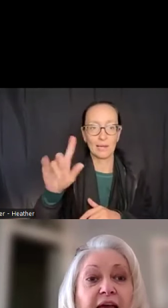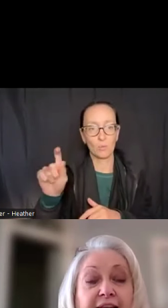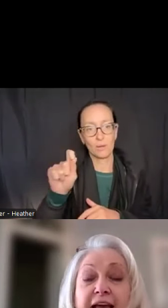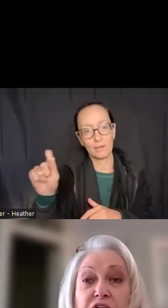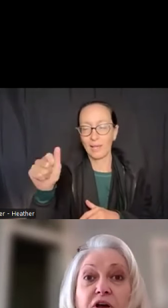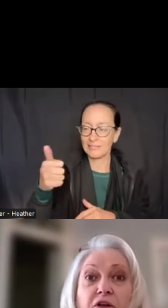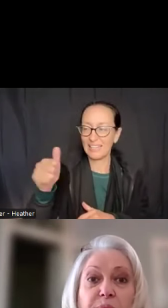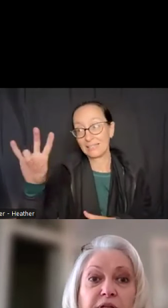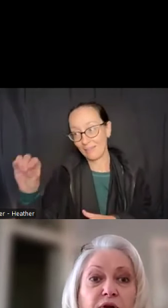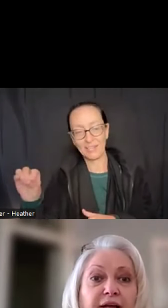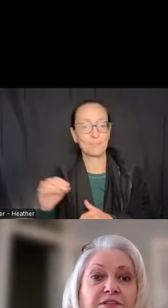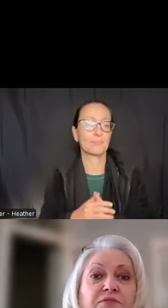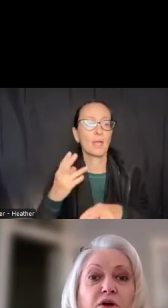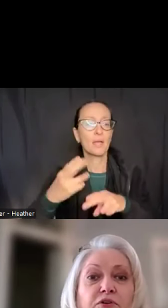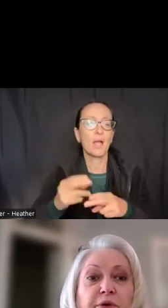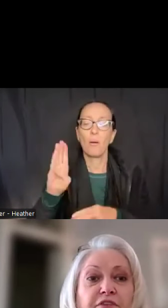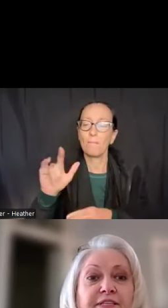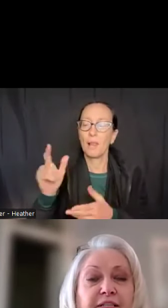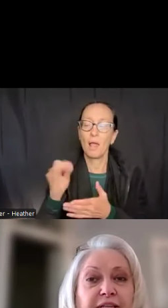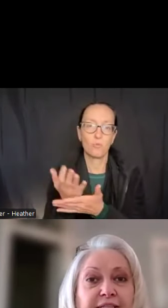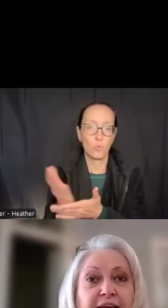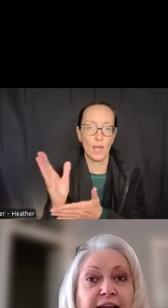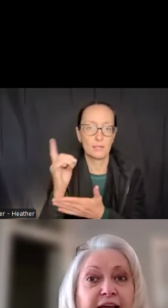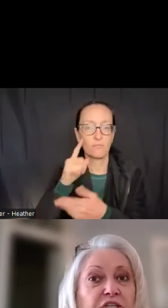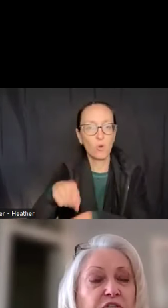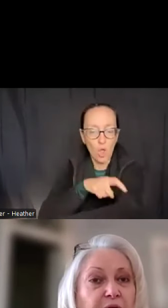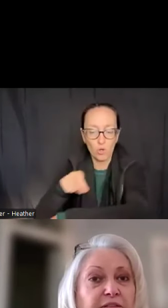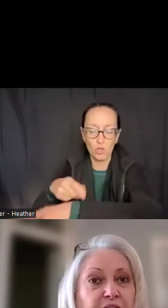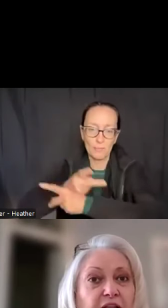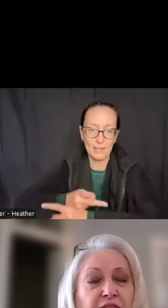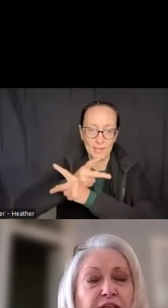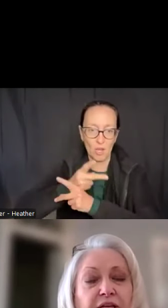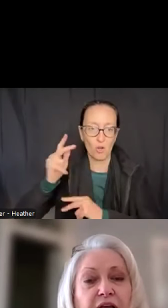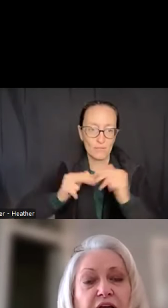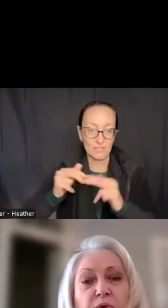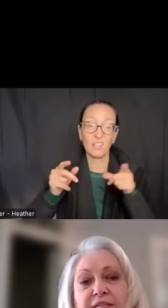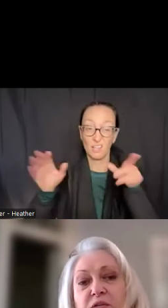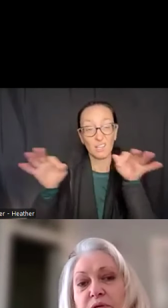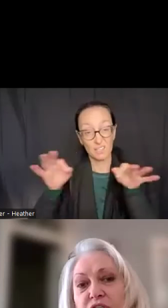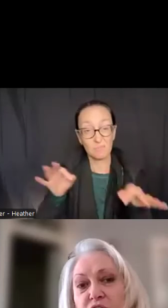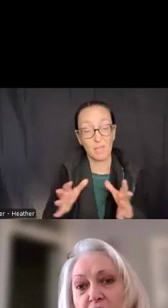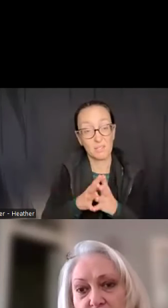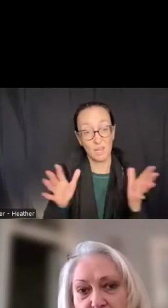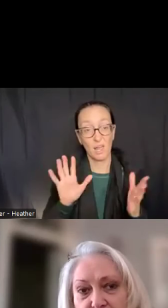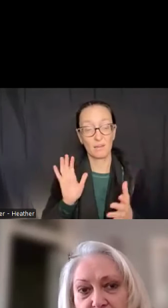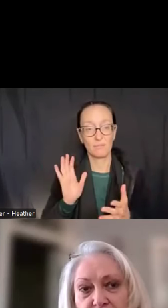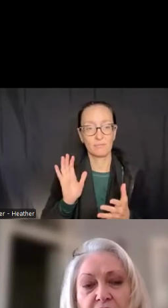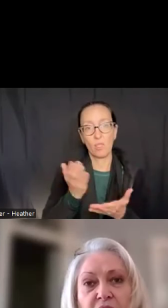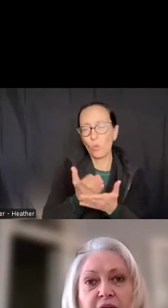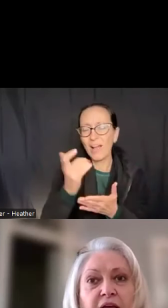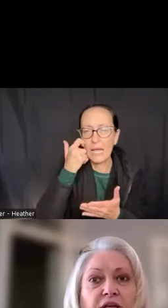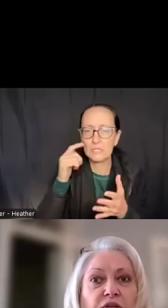44-81-1070. And it's actually called the Bill of Rights for long-term care facilities. And it actually spells out a lot of the rights that we just talked